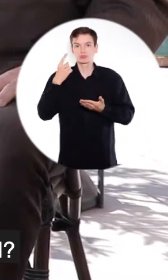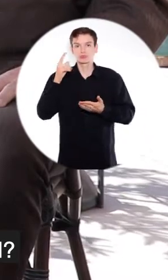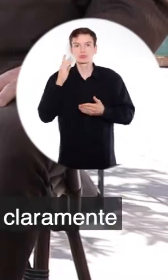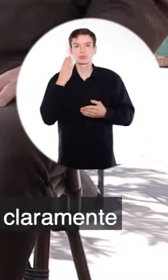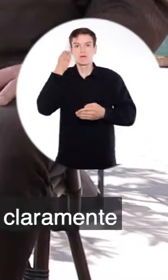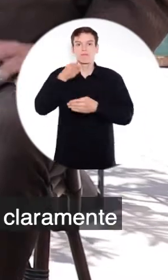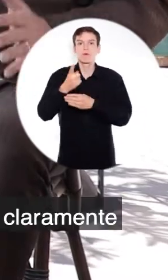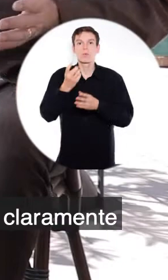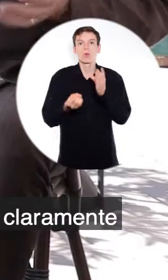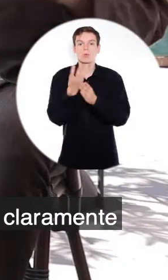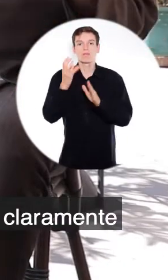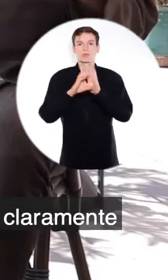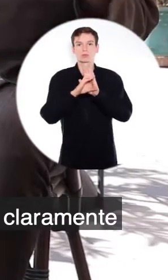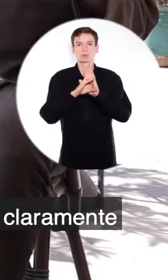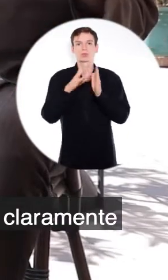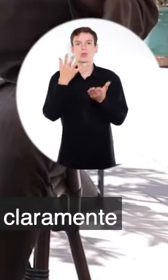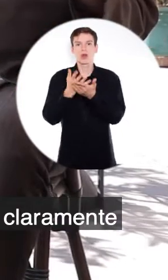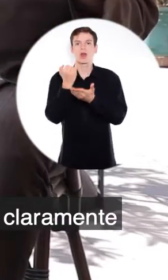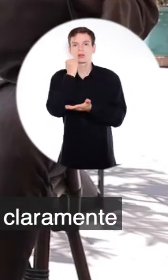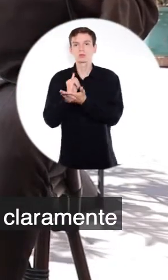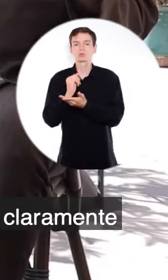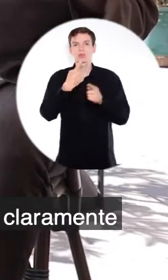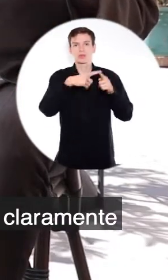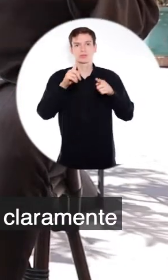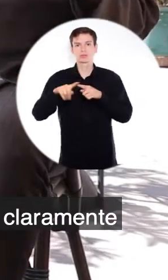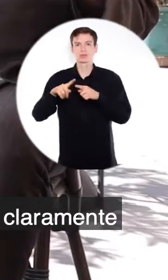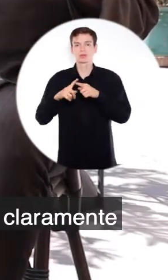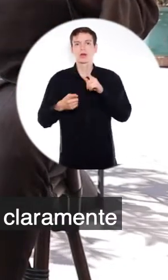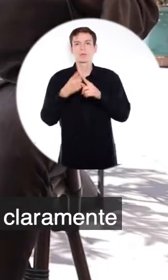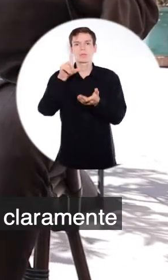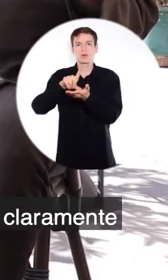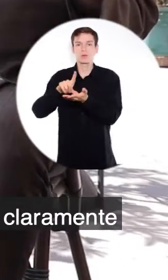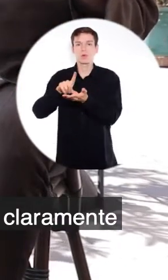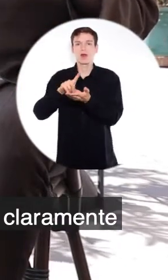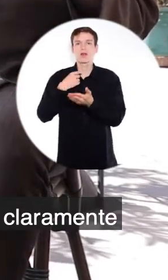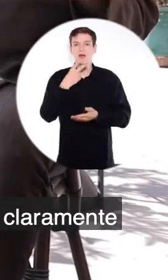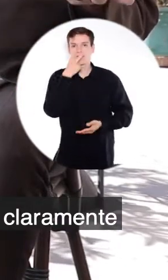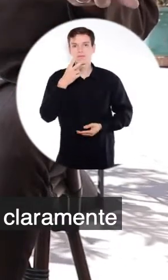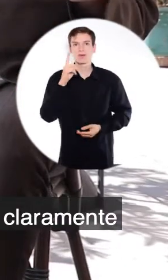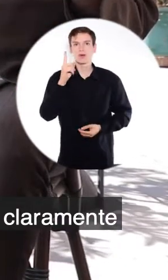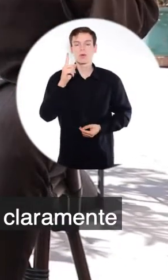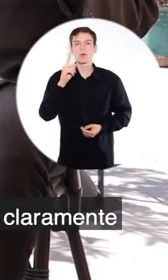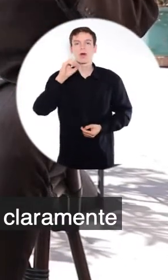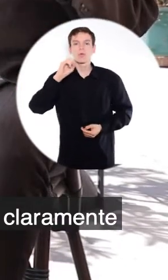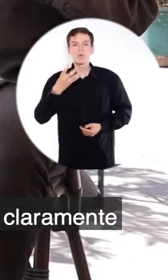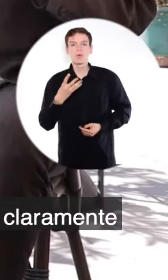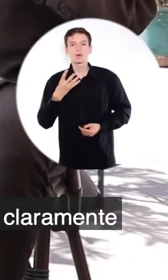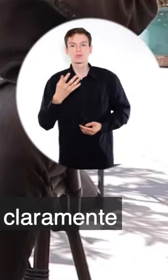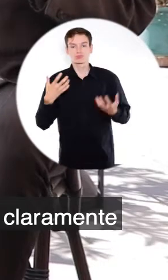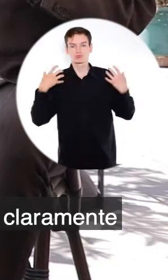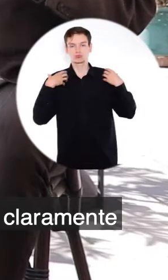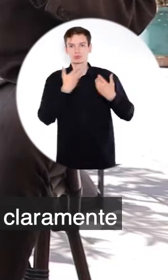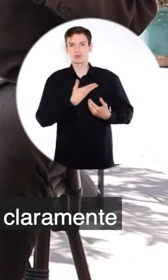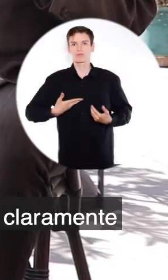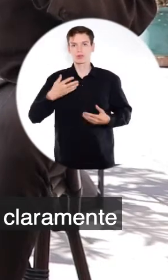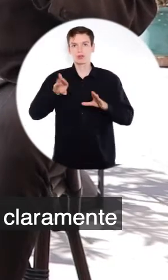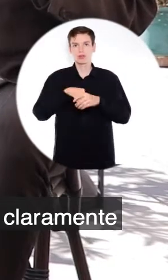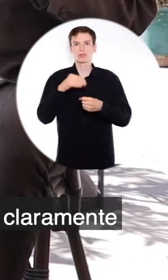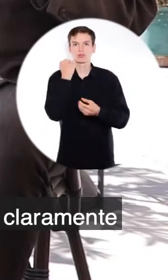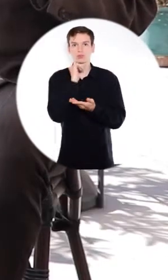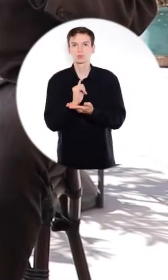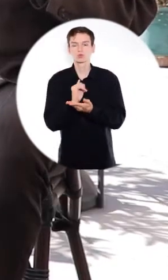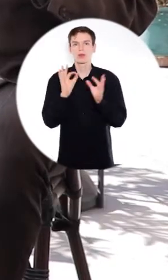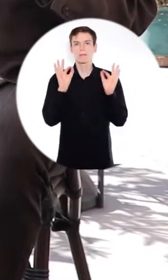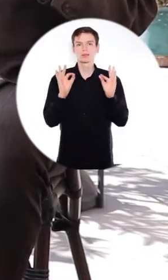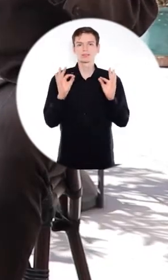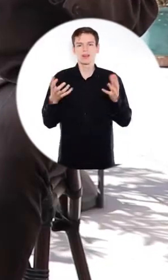constitution? Right, so constitutions are like anything else. Things change, ideas change, and they usually reflect the time that they're written